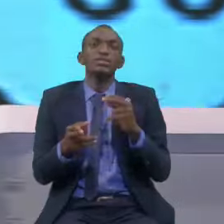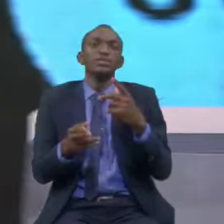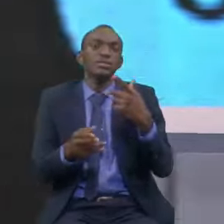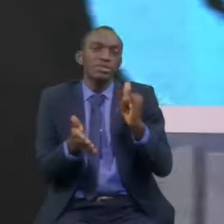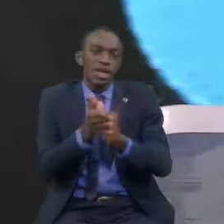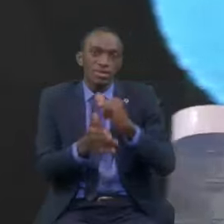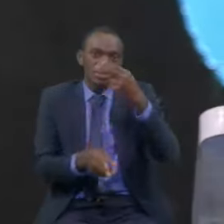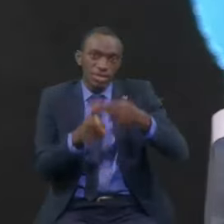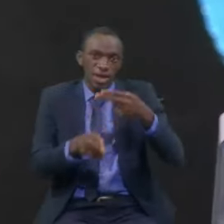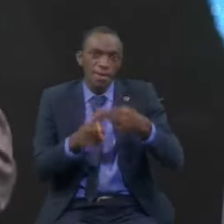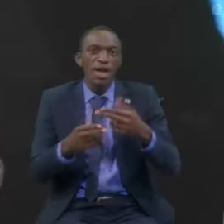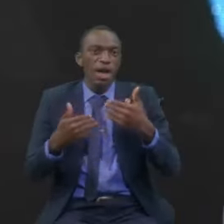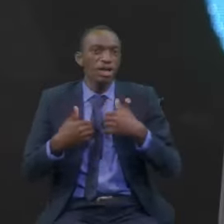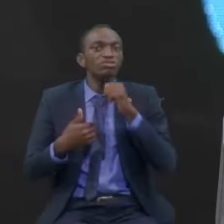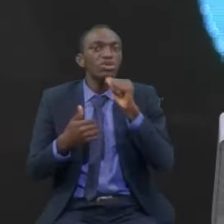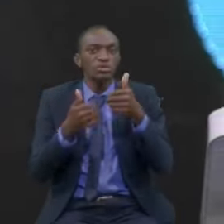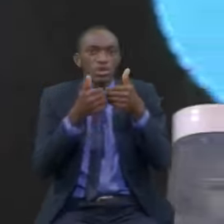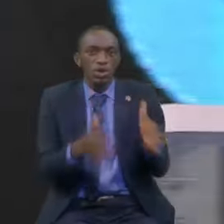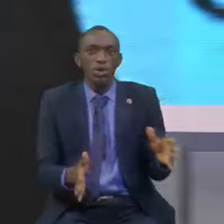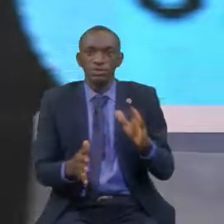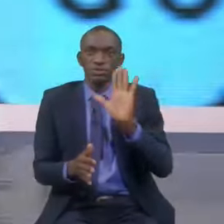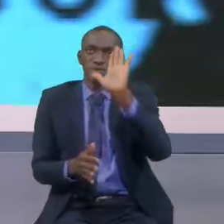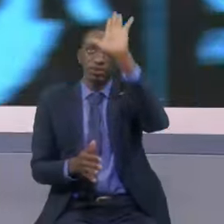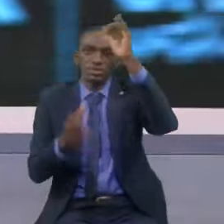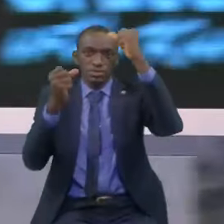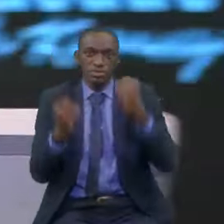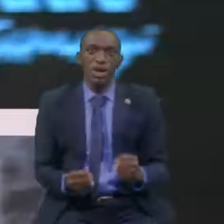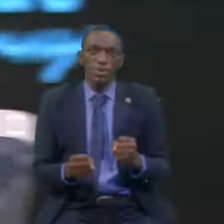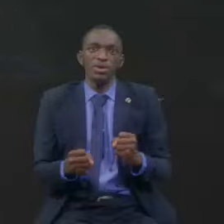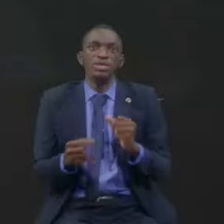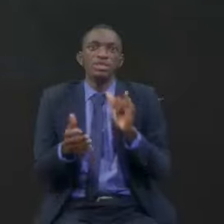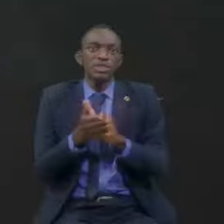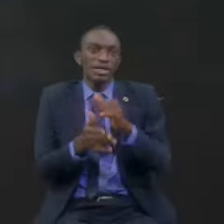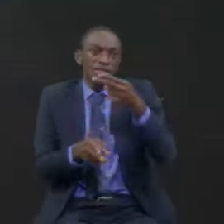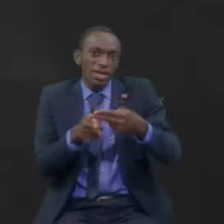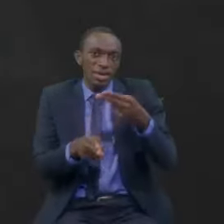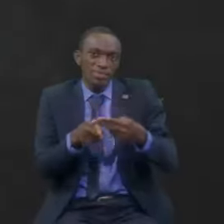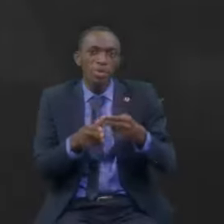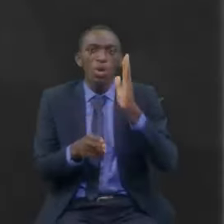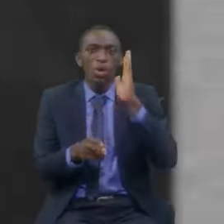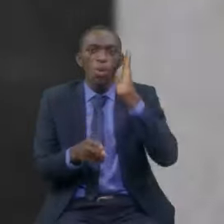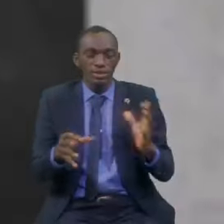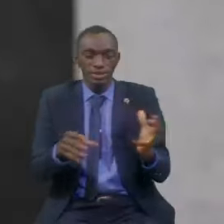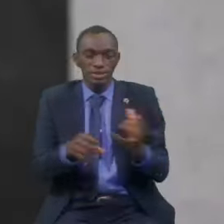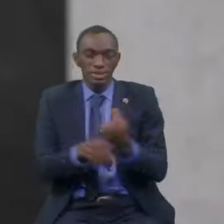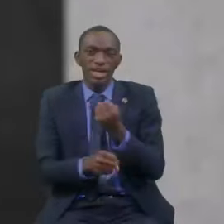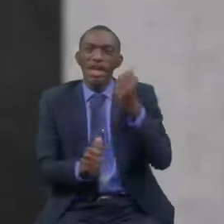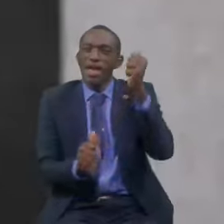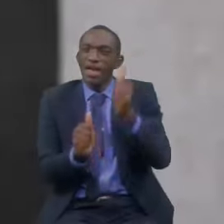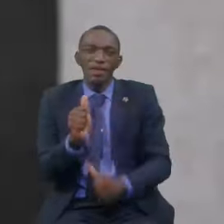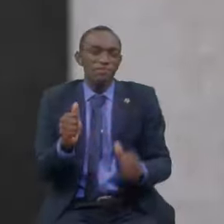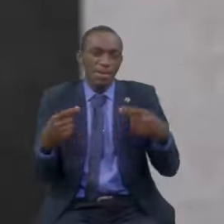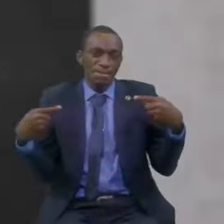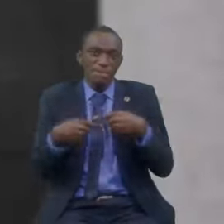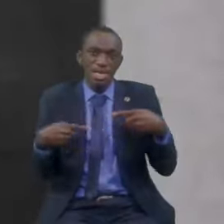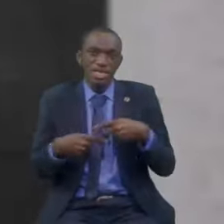not lost its power. That name will take every pain in your